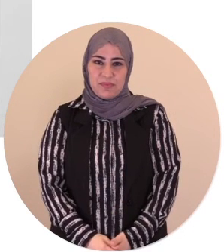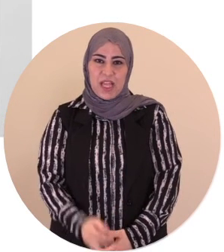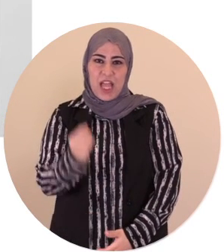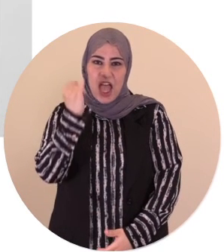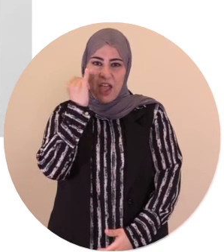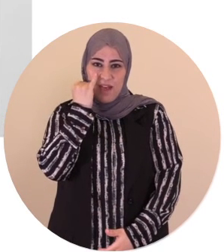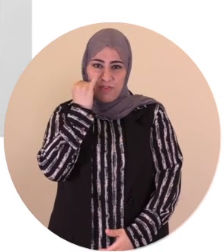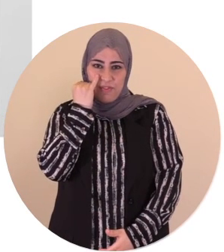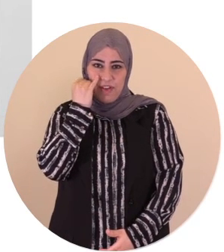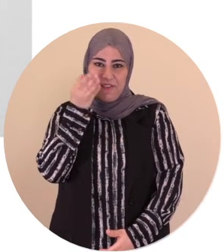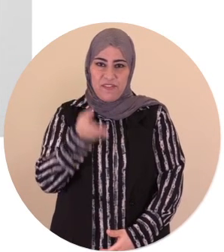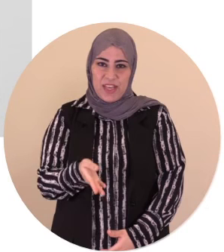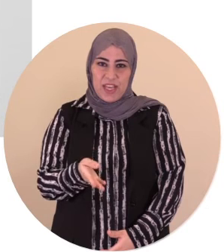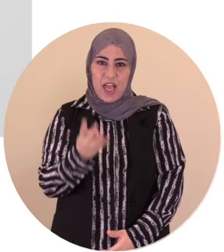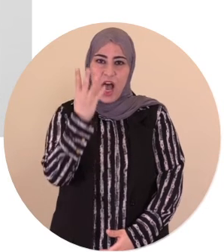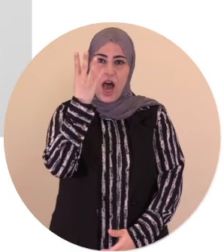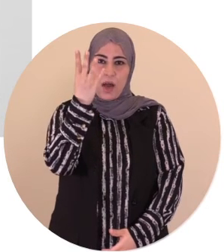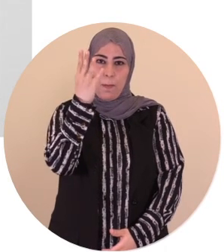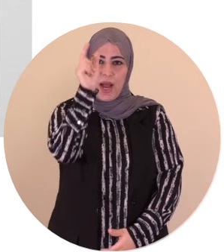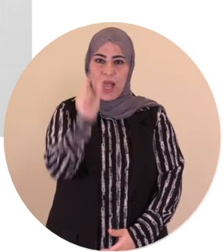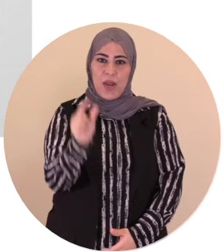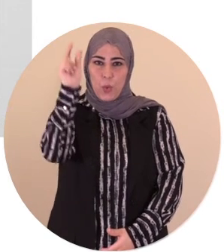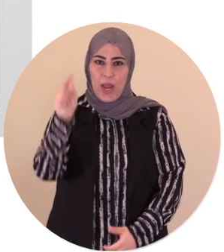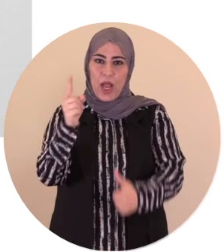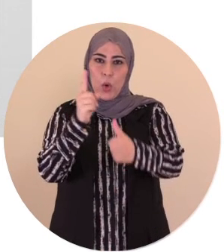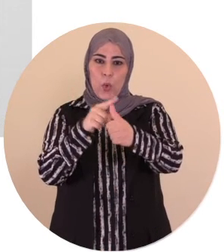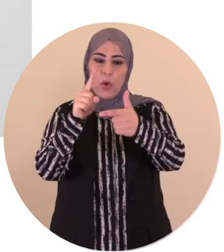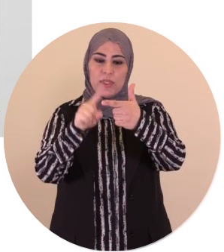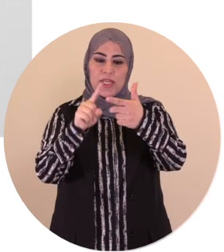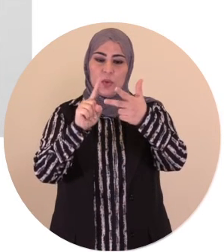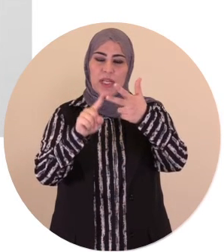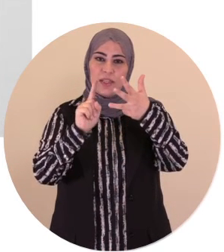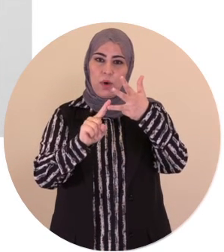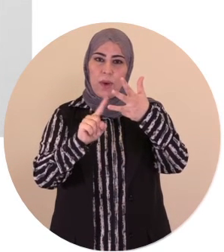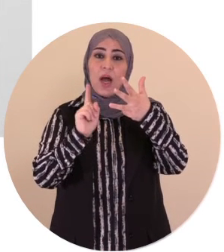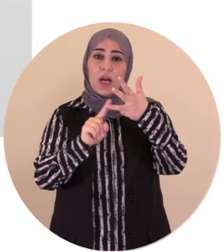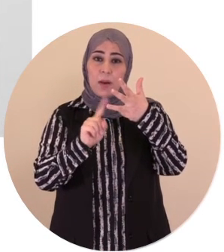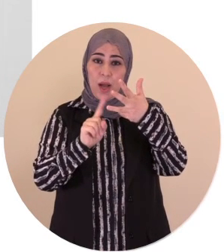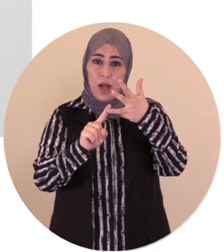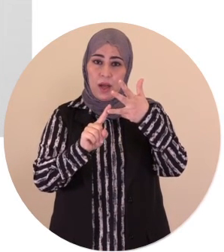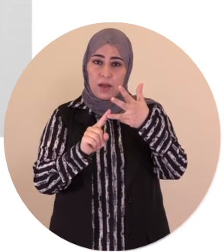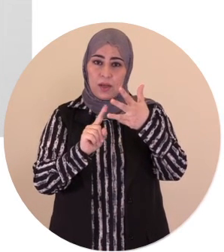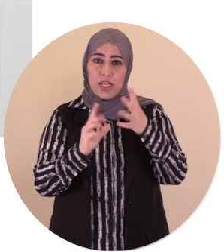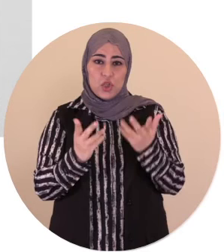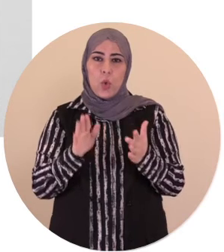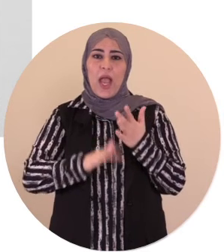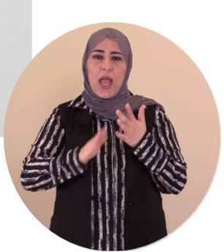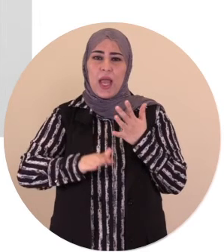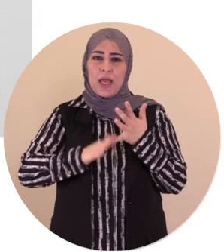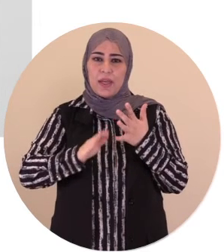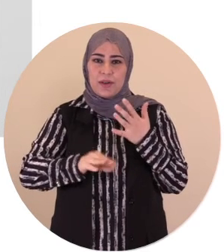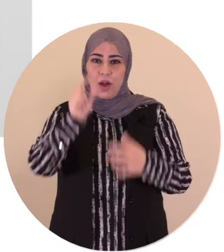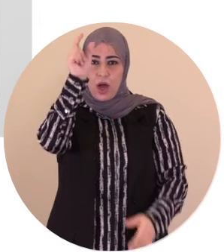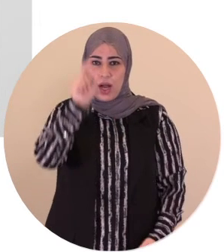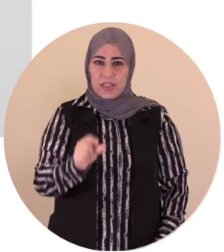Yes, we use the past perfect in conditional sentences. In which type of conditional? In the third conditional. If you had